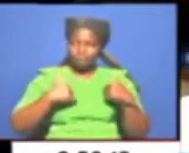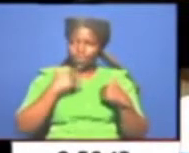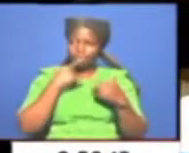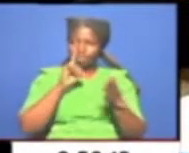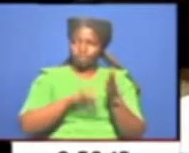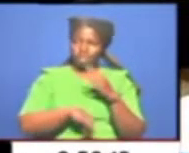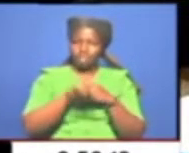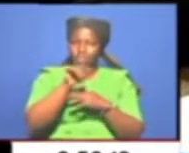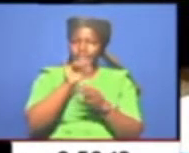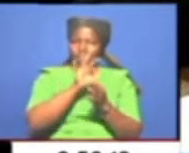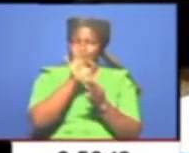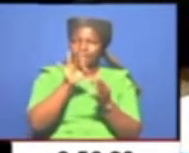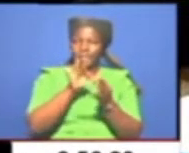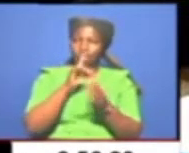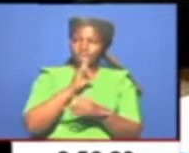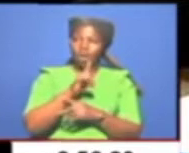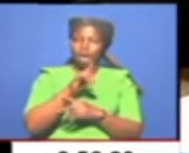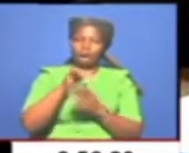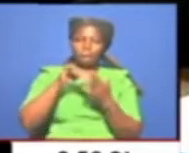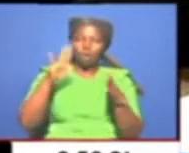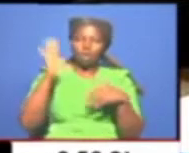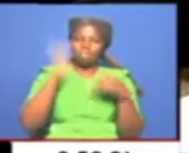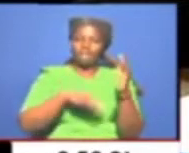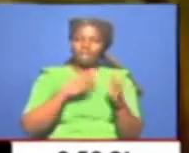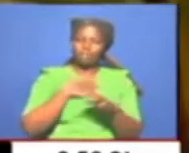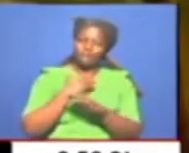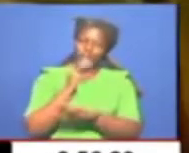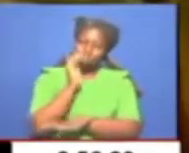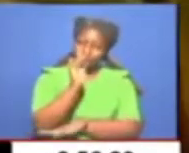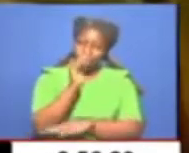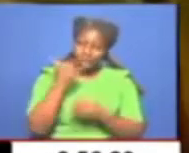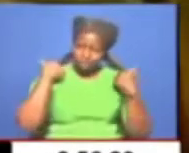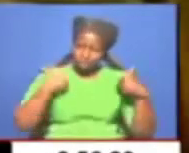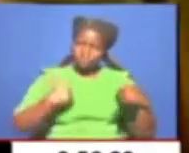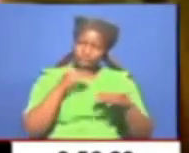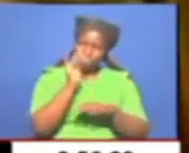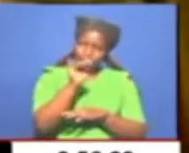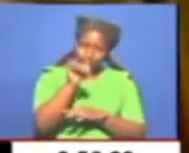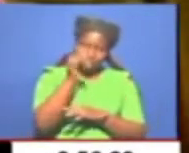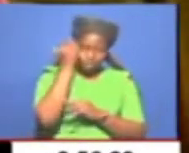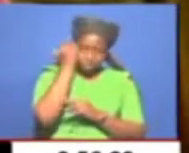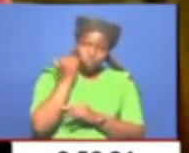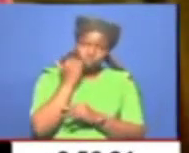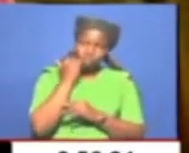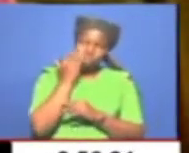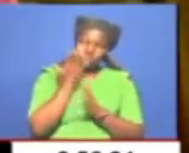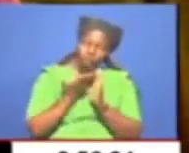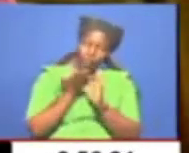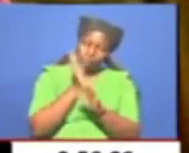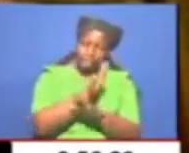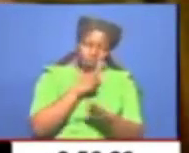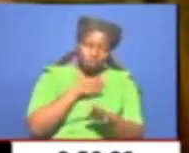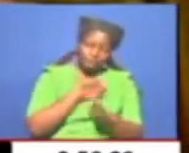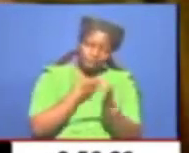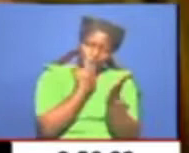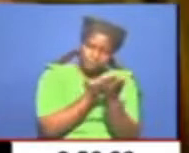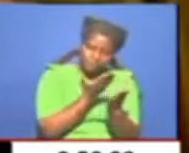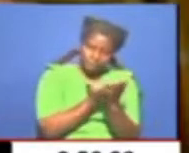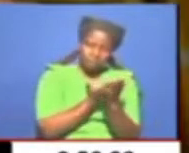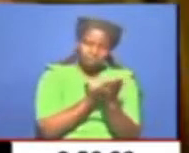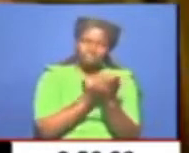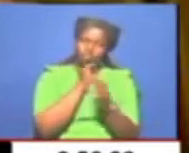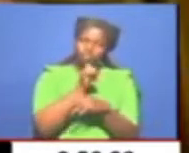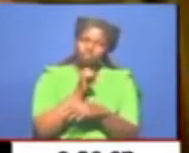wider than my prayer. I'm urging this court to revert to my prayer and not go beyond